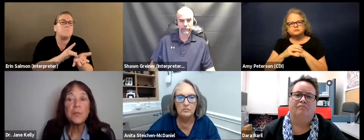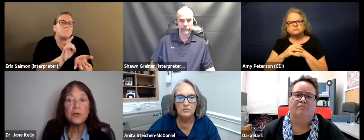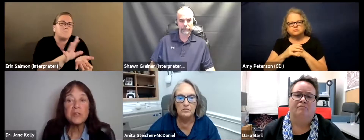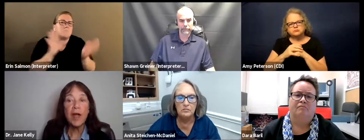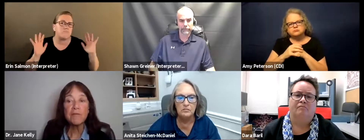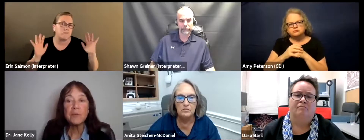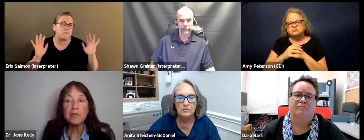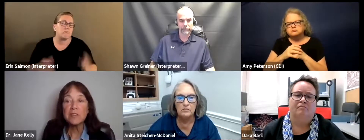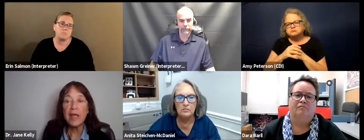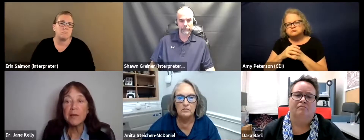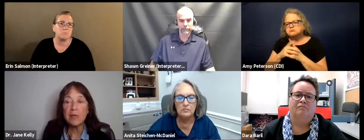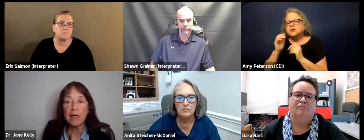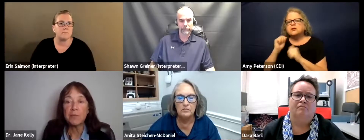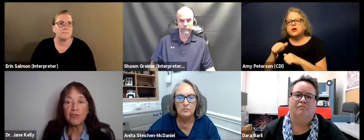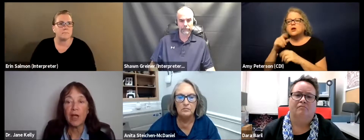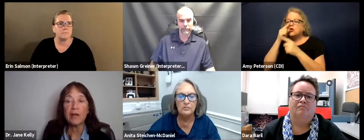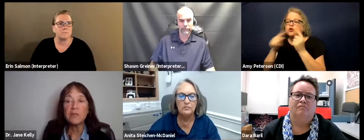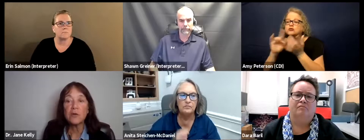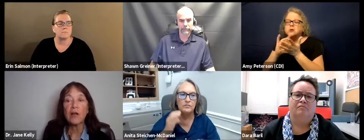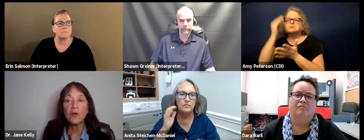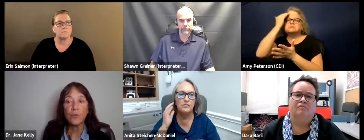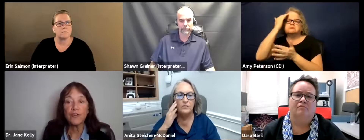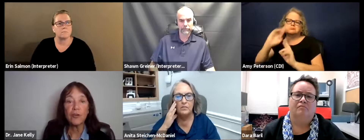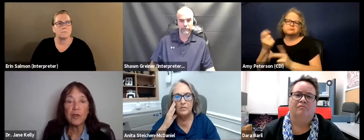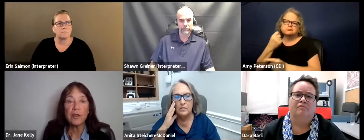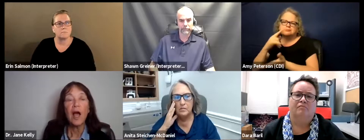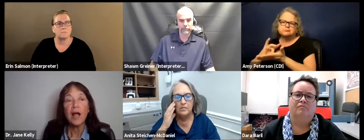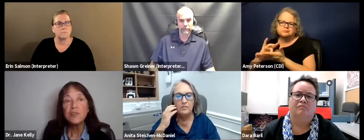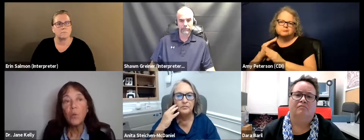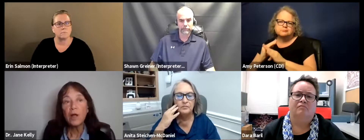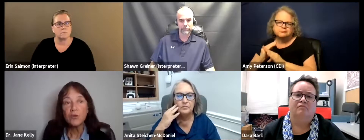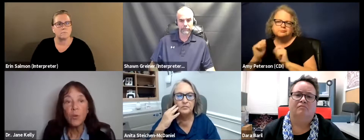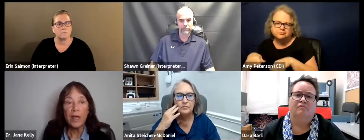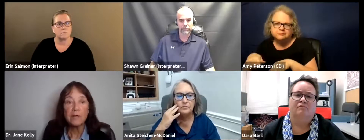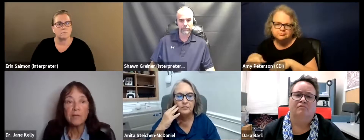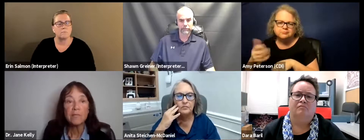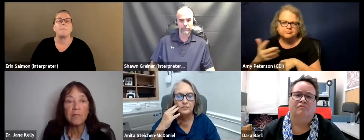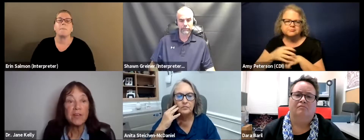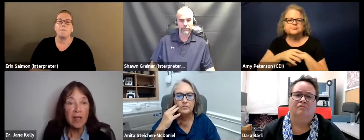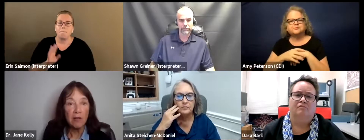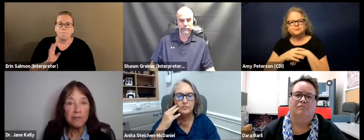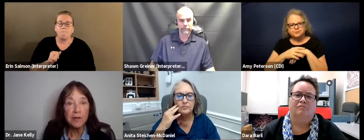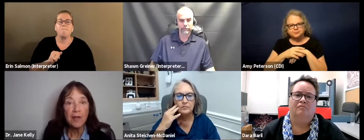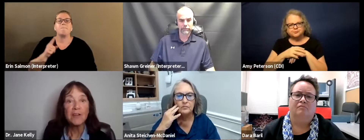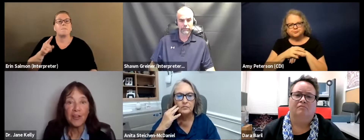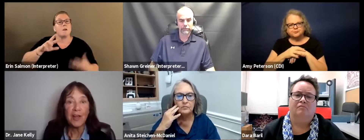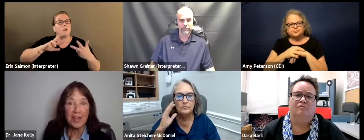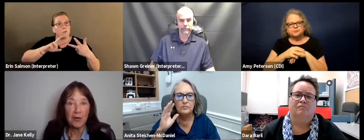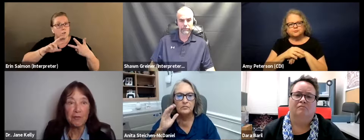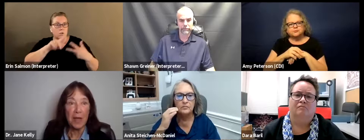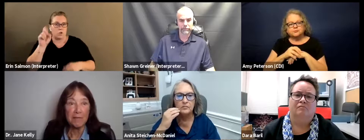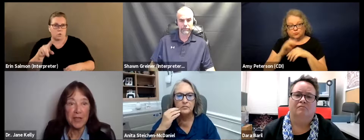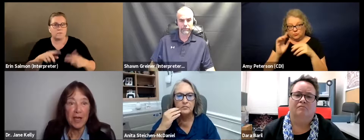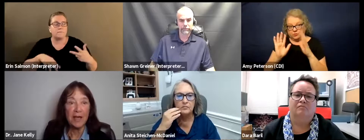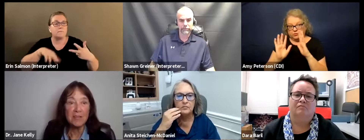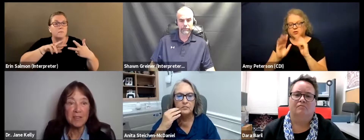Does the booster have to be the same type of shot as you got originally? I do want to wait myself until I hear